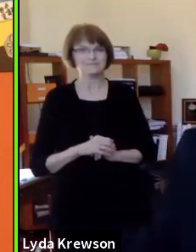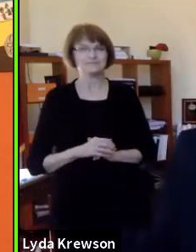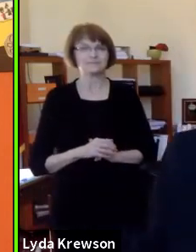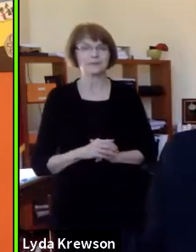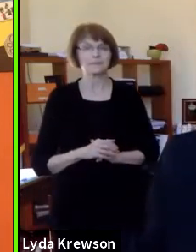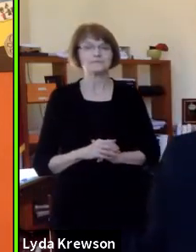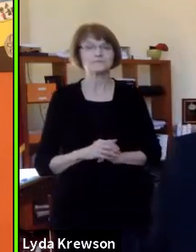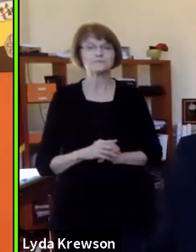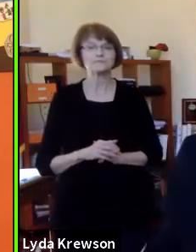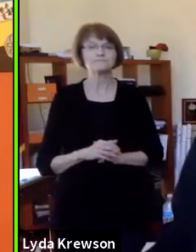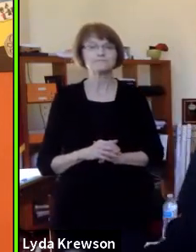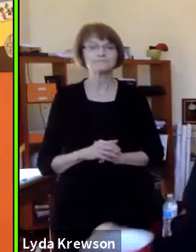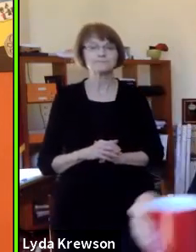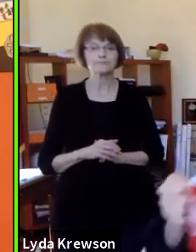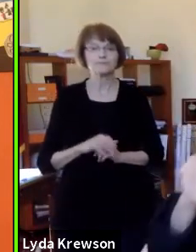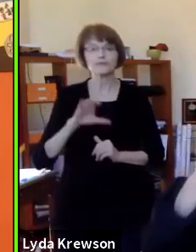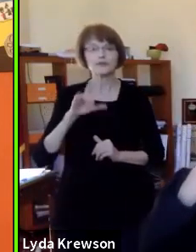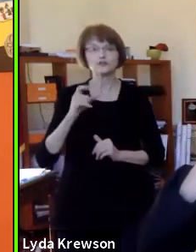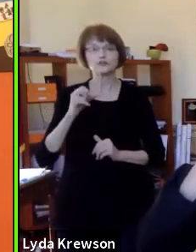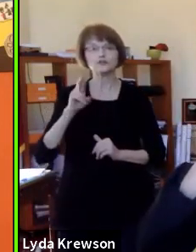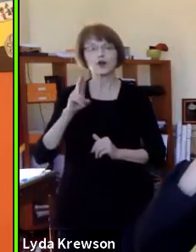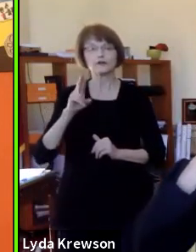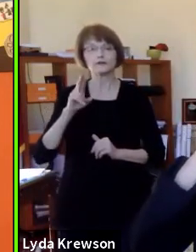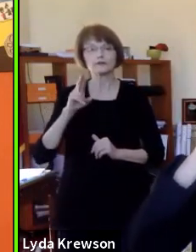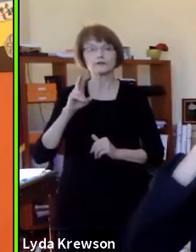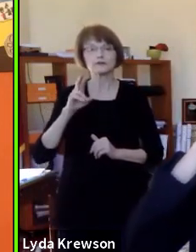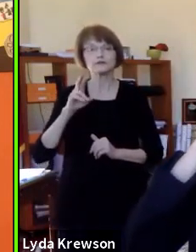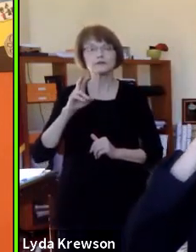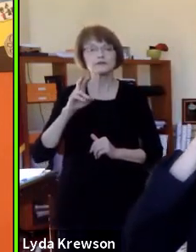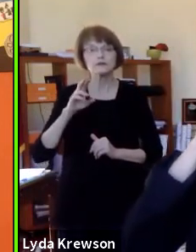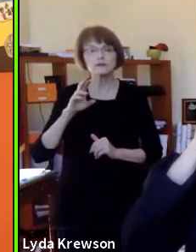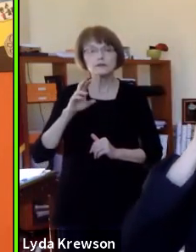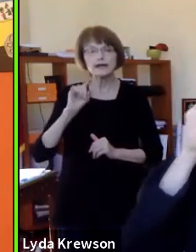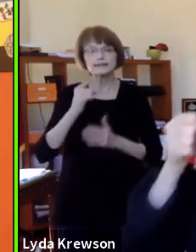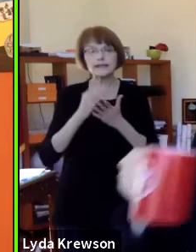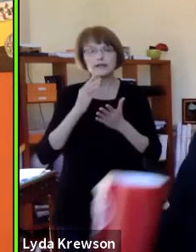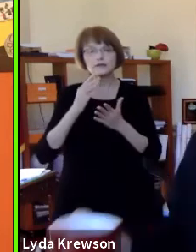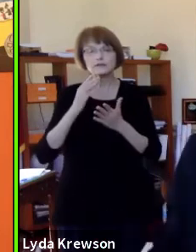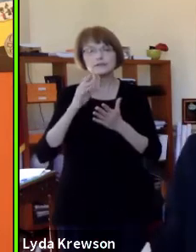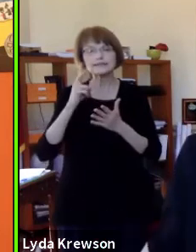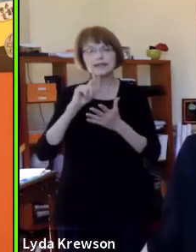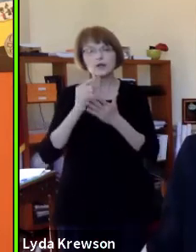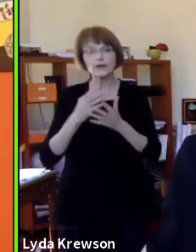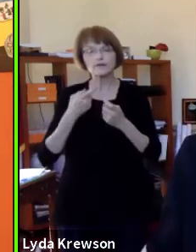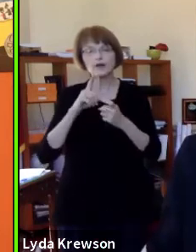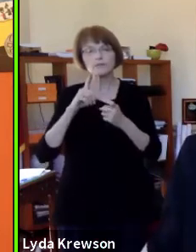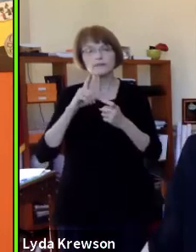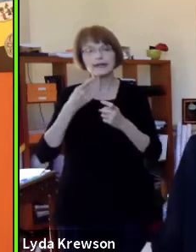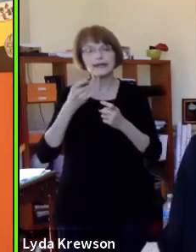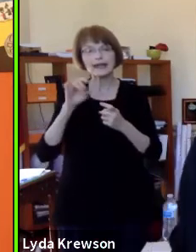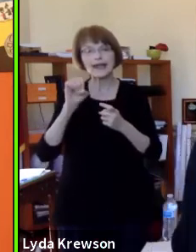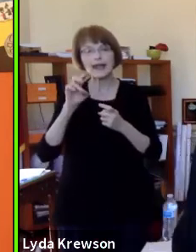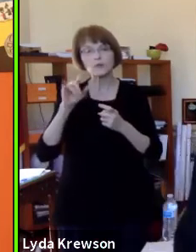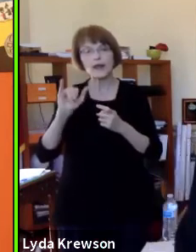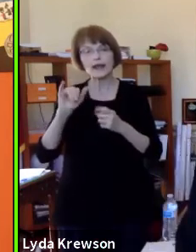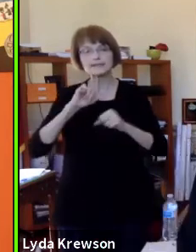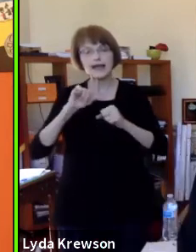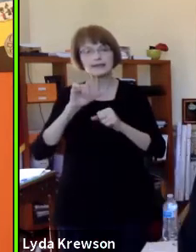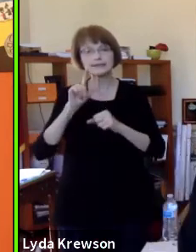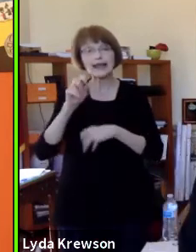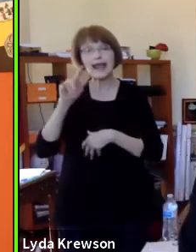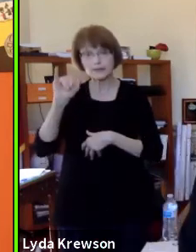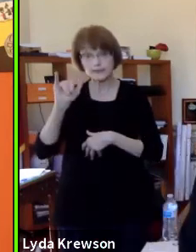All right, go. Charter, a second grader from Gateway Science Academy, asks, will we start